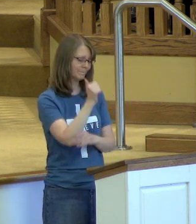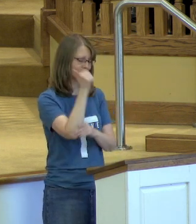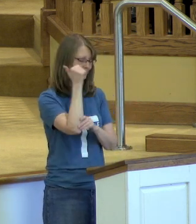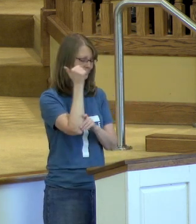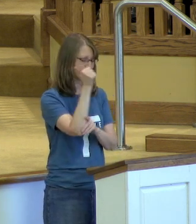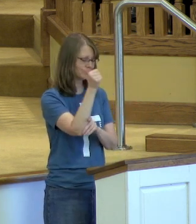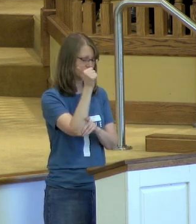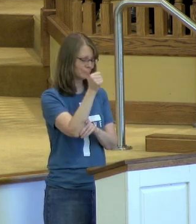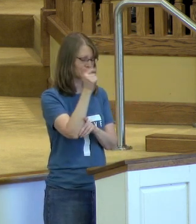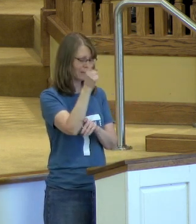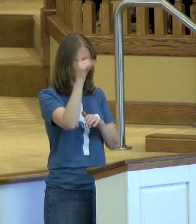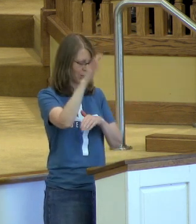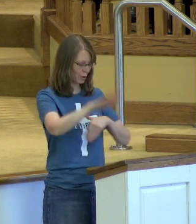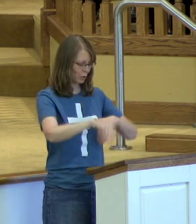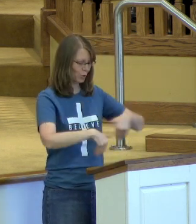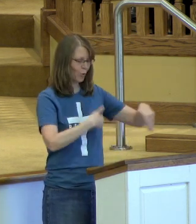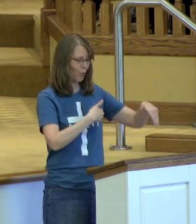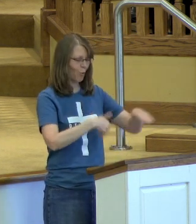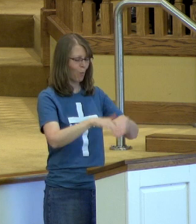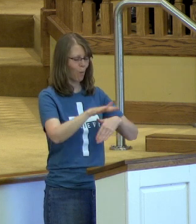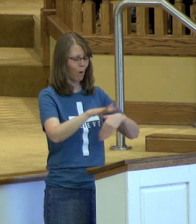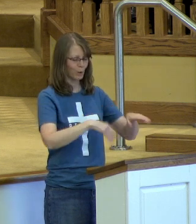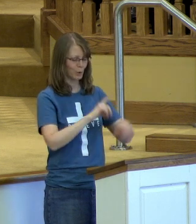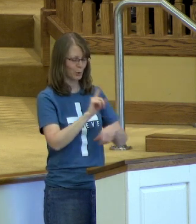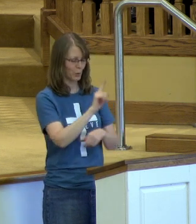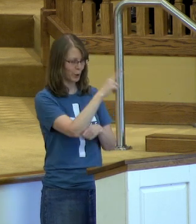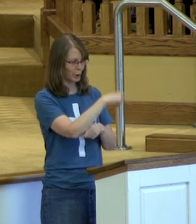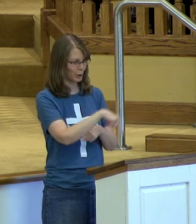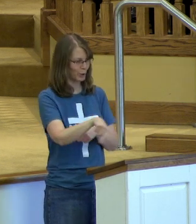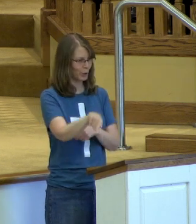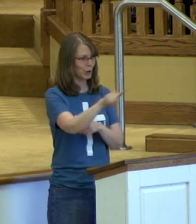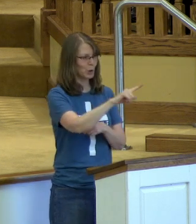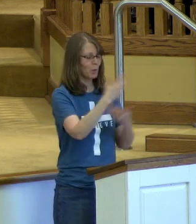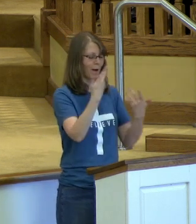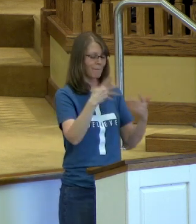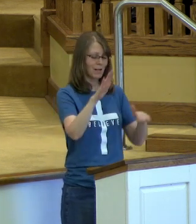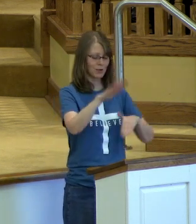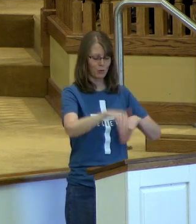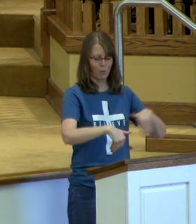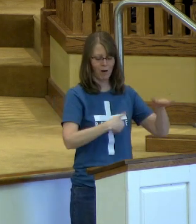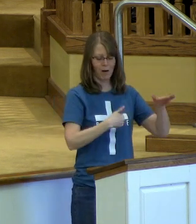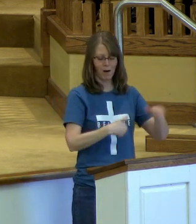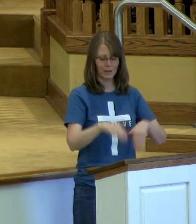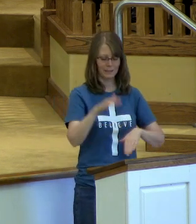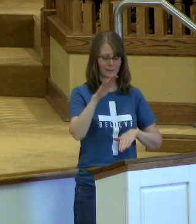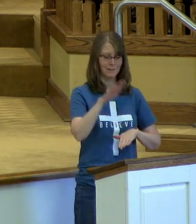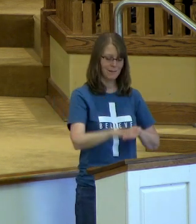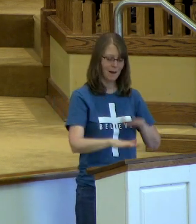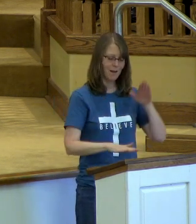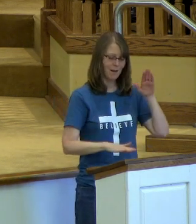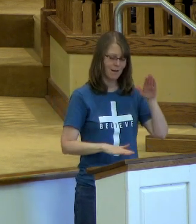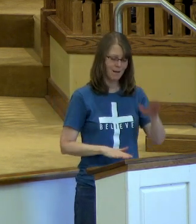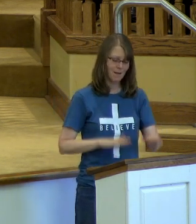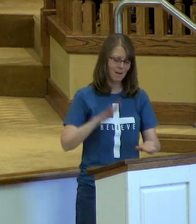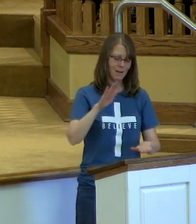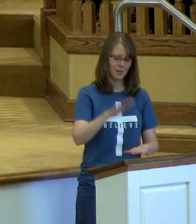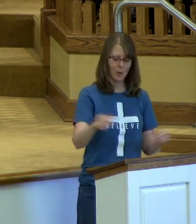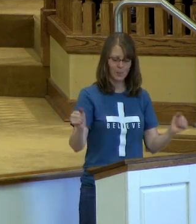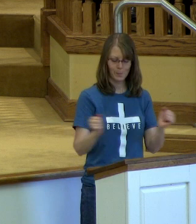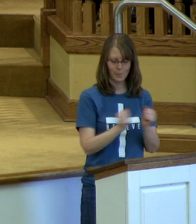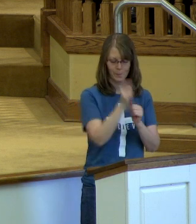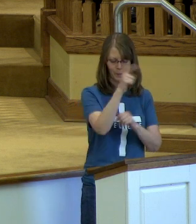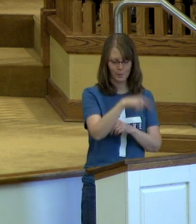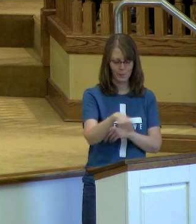He's walked right where you've walked, stepped right where you've stepped, cried